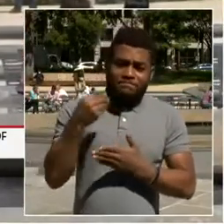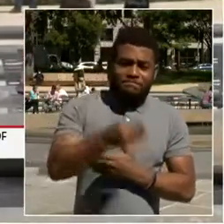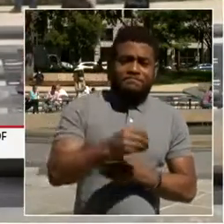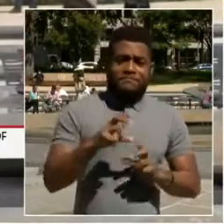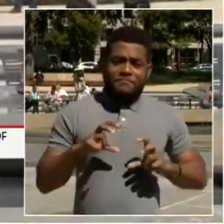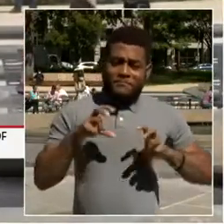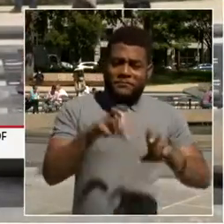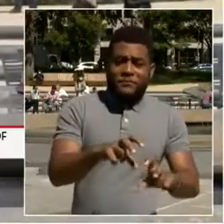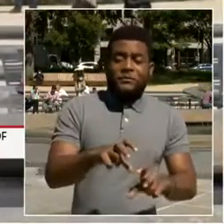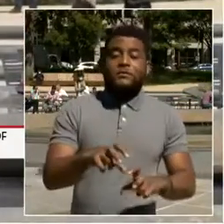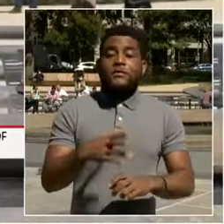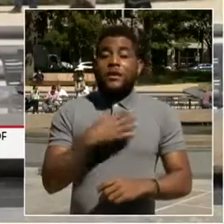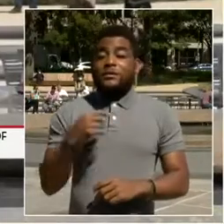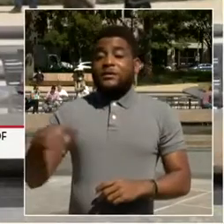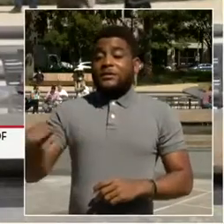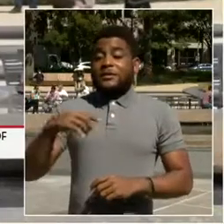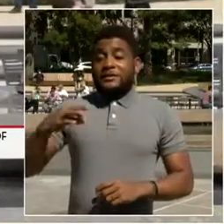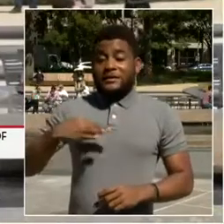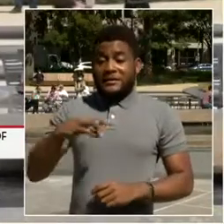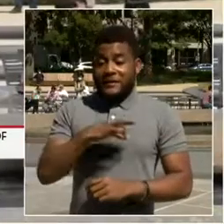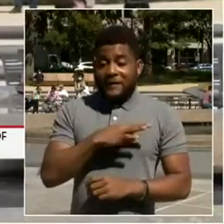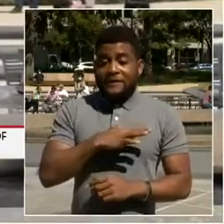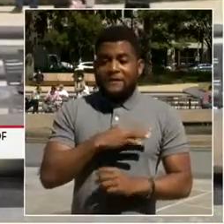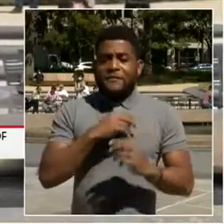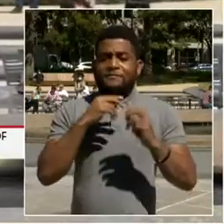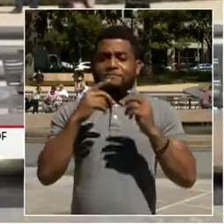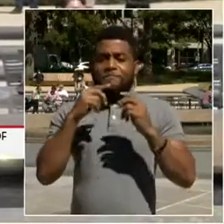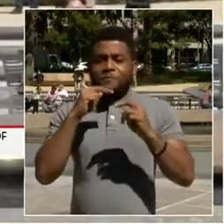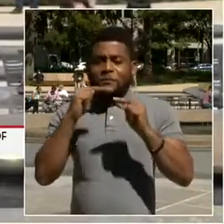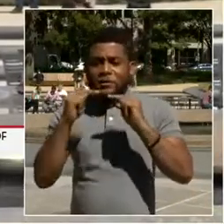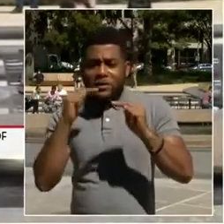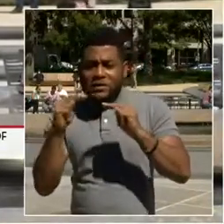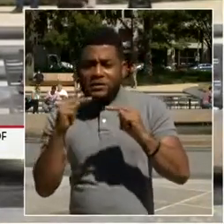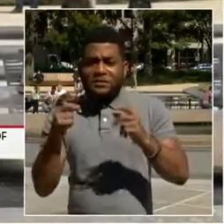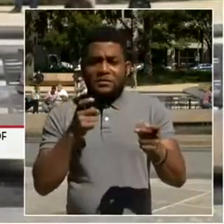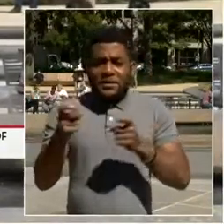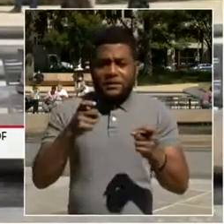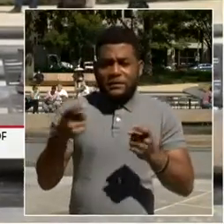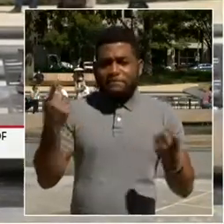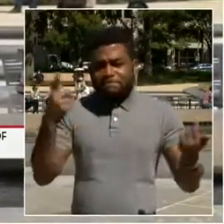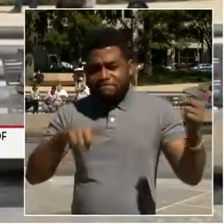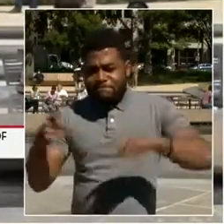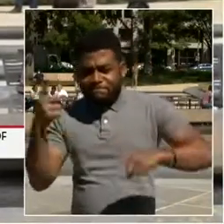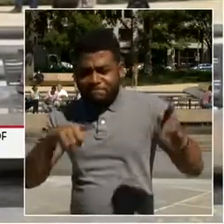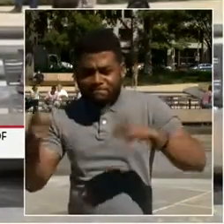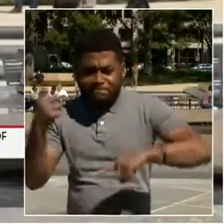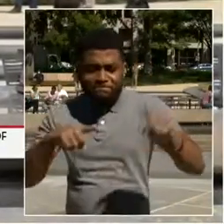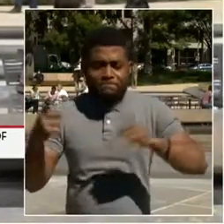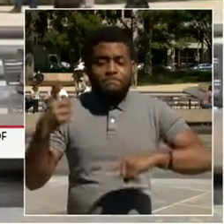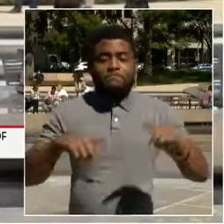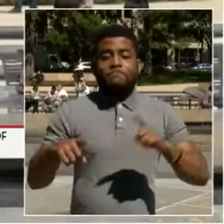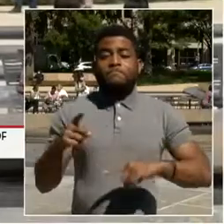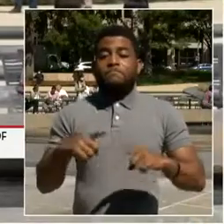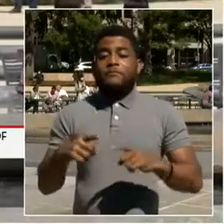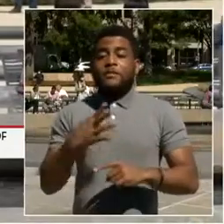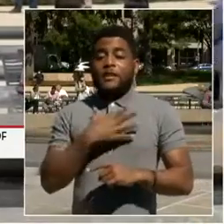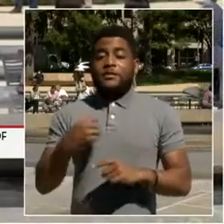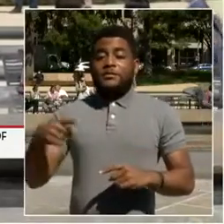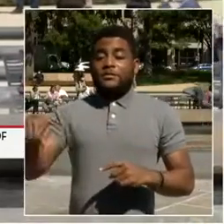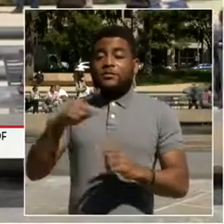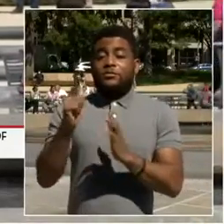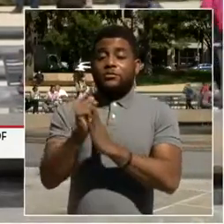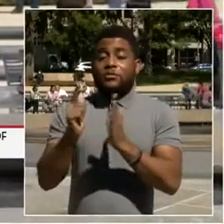Perry, negotiated a cooperative management agreement and moved legislation to